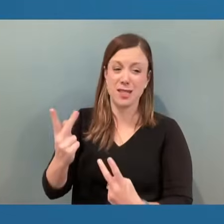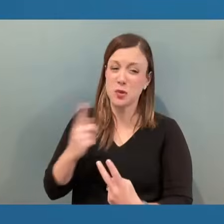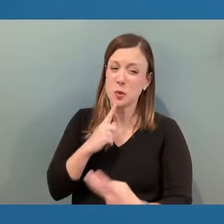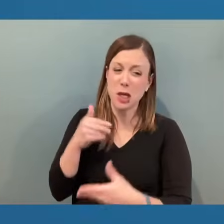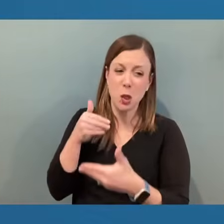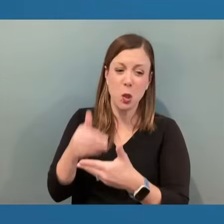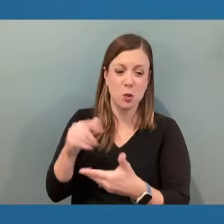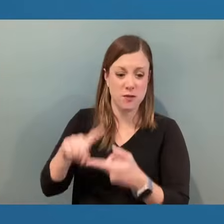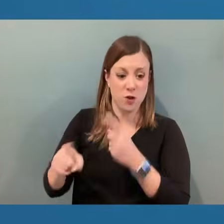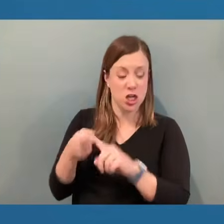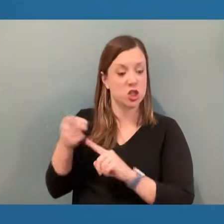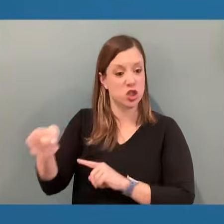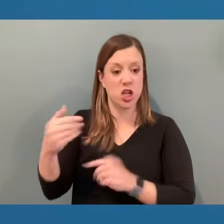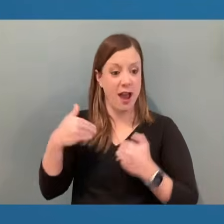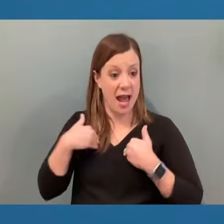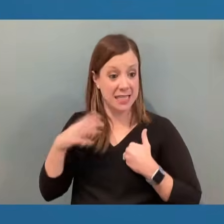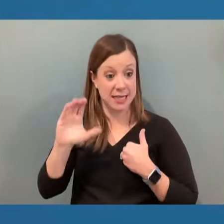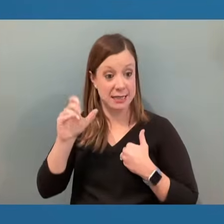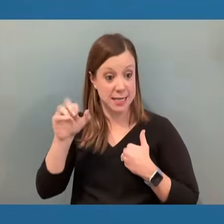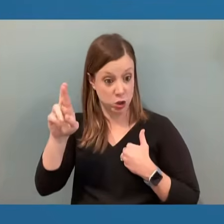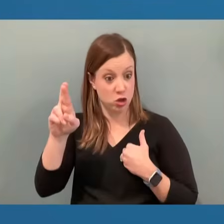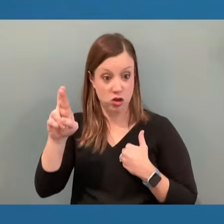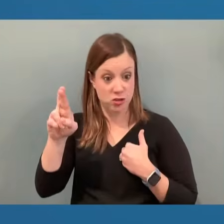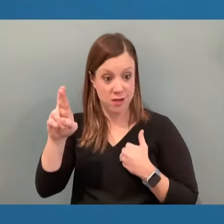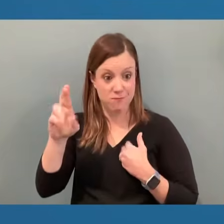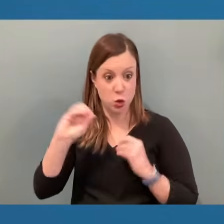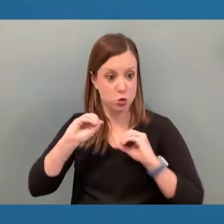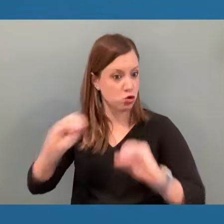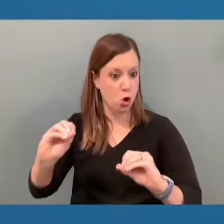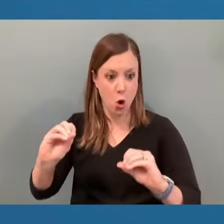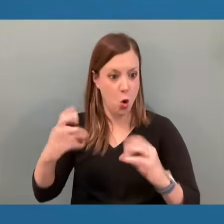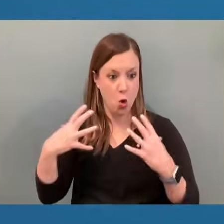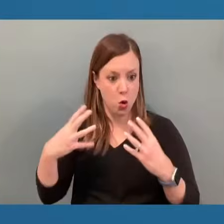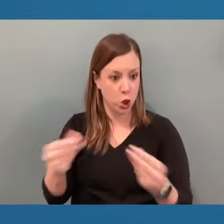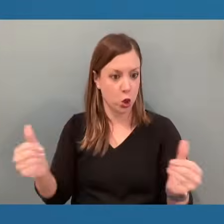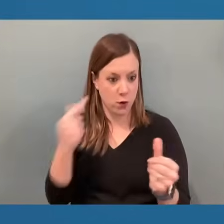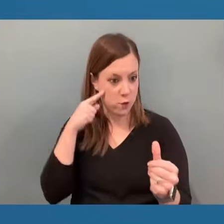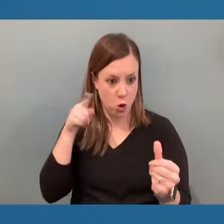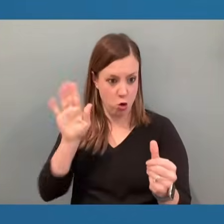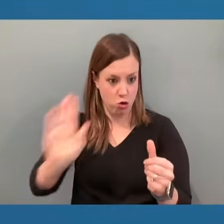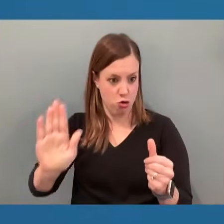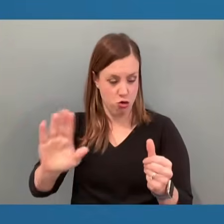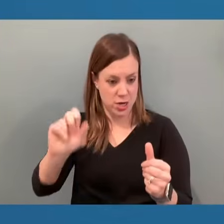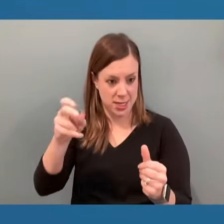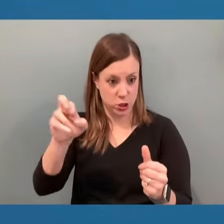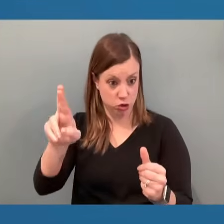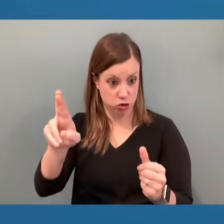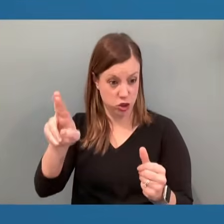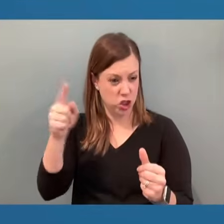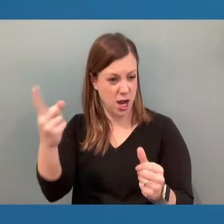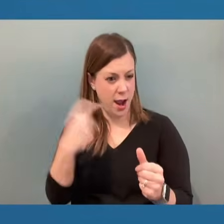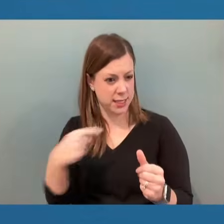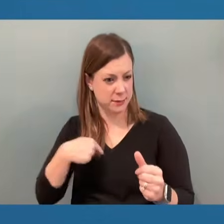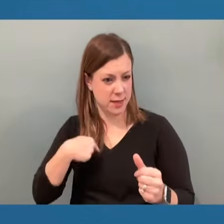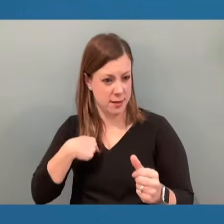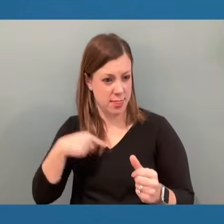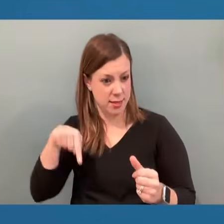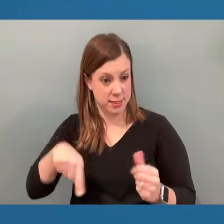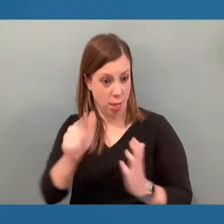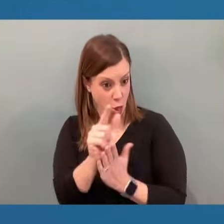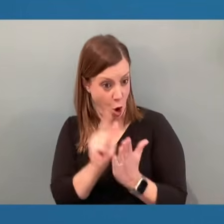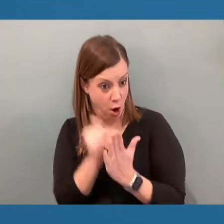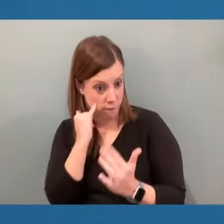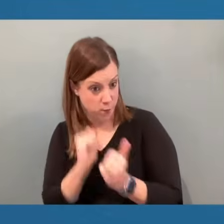she asked me the status of the legislation. She said, "I'm not sure I'm going to use it," but she wants to know